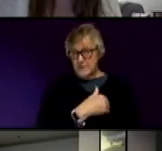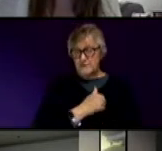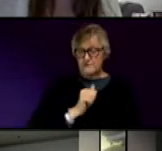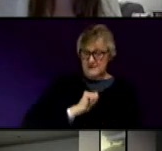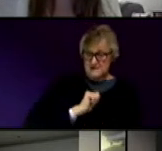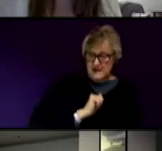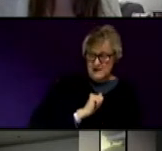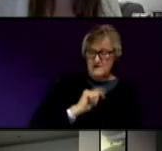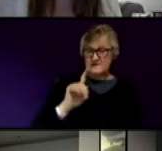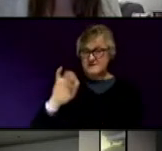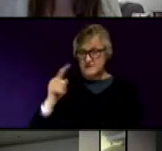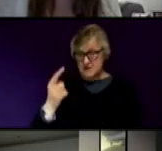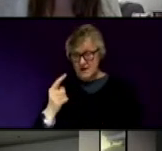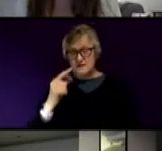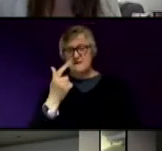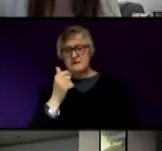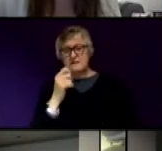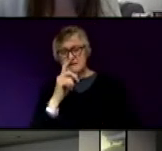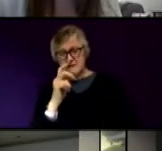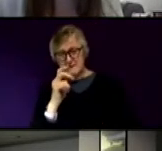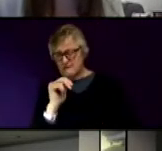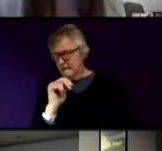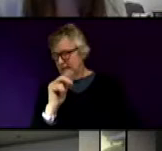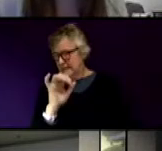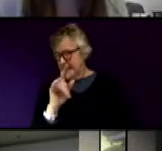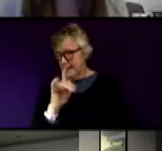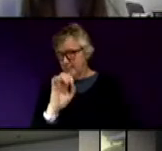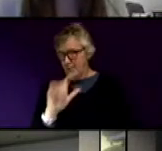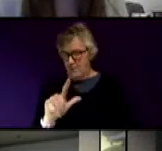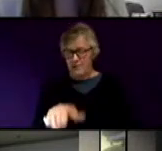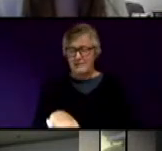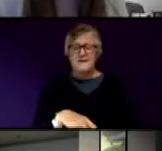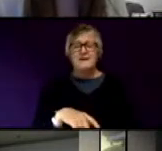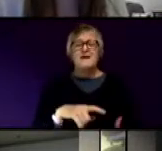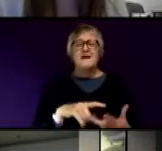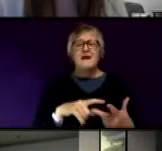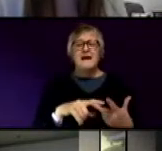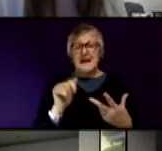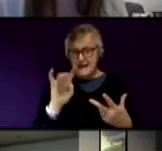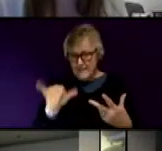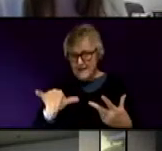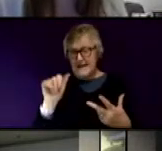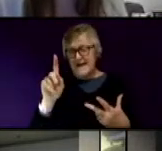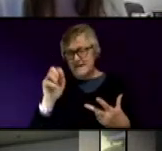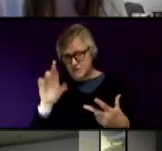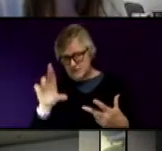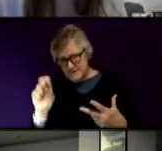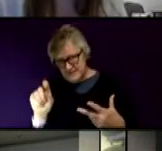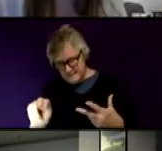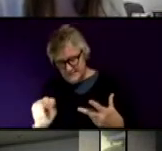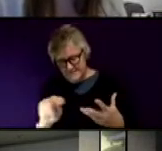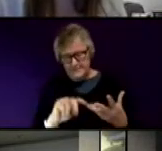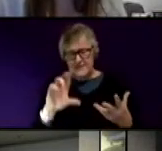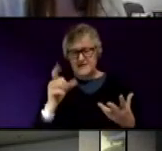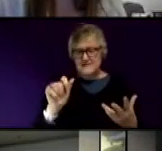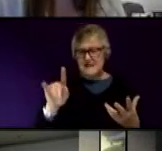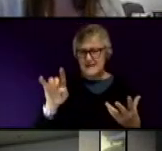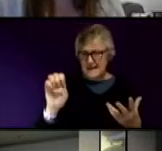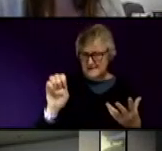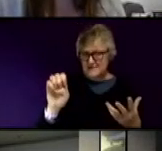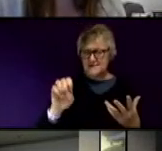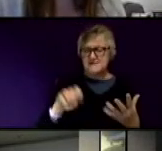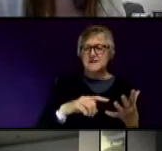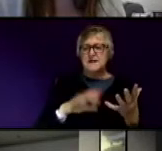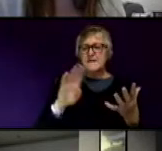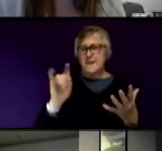Ann Campbell, Vadim Marzowski, Amy Anderson, Celeste Carey, Jamari Etherly,